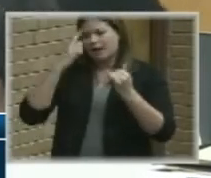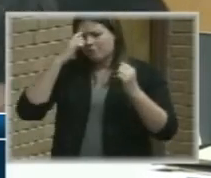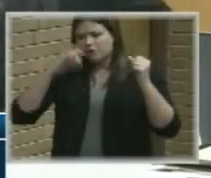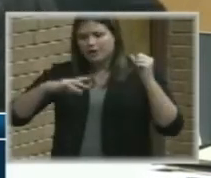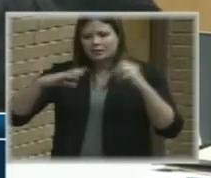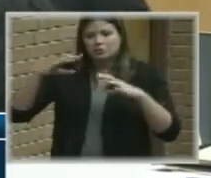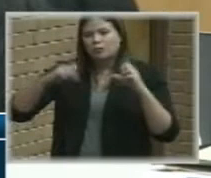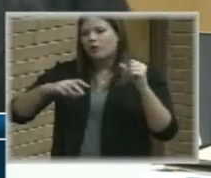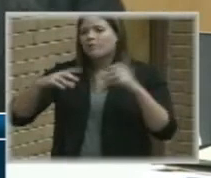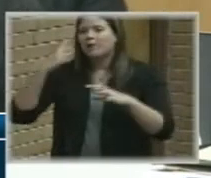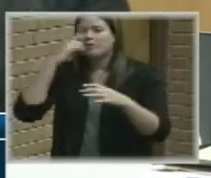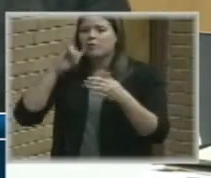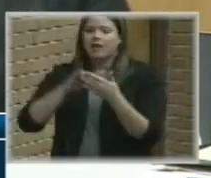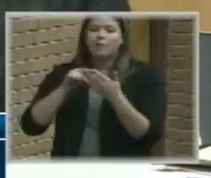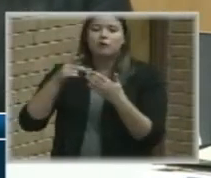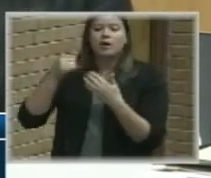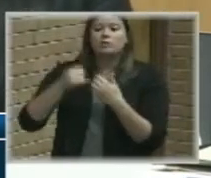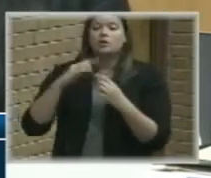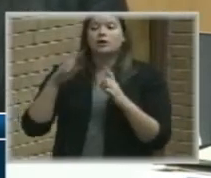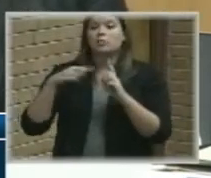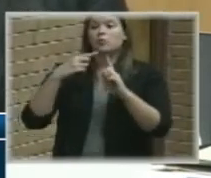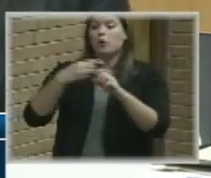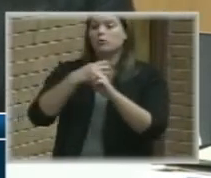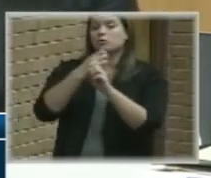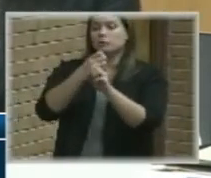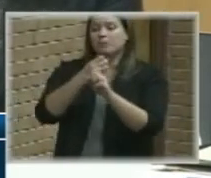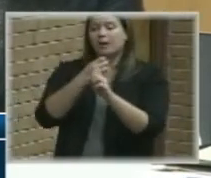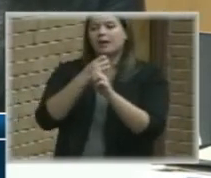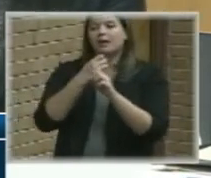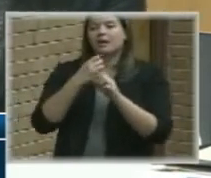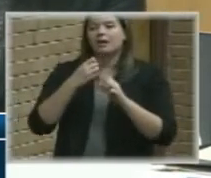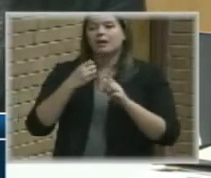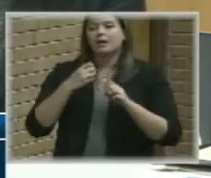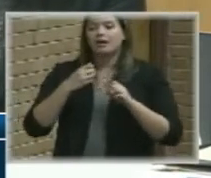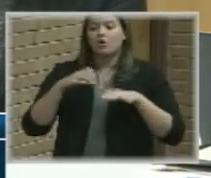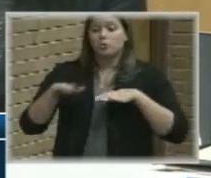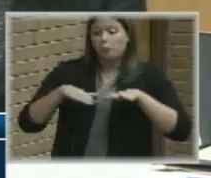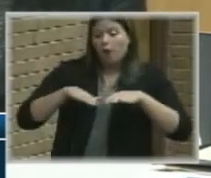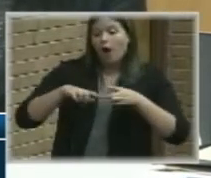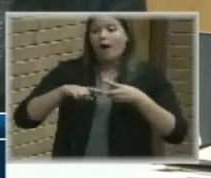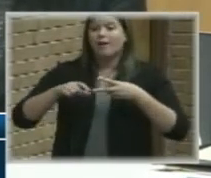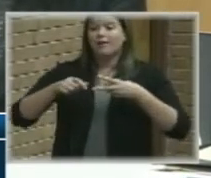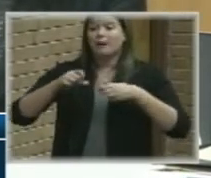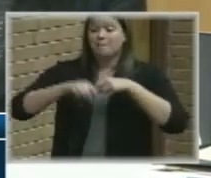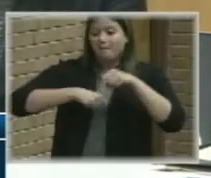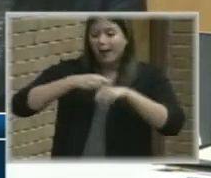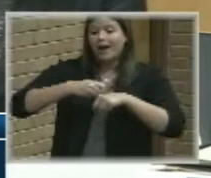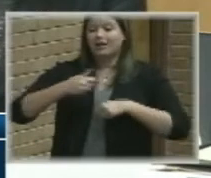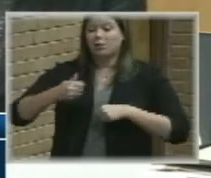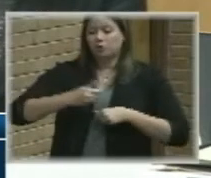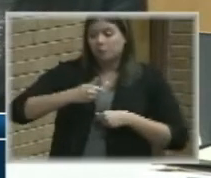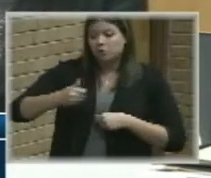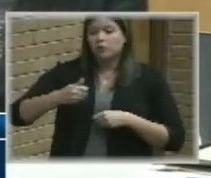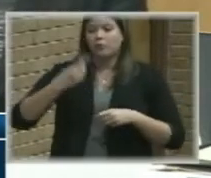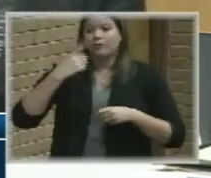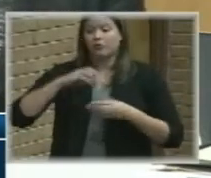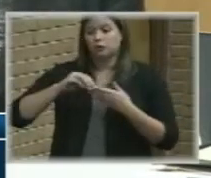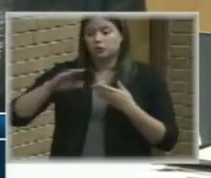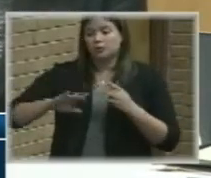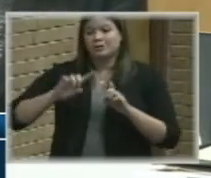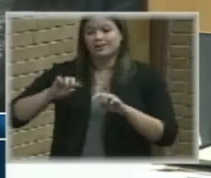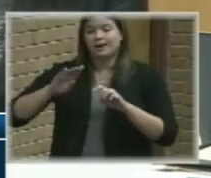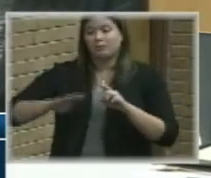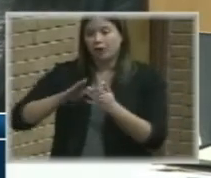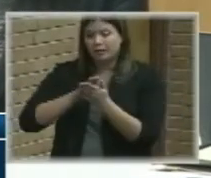project. The goal is to make the walk and bike commute to school safer for students attending Brighton schools and for